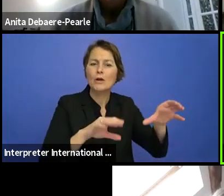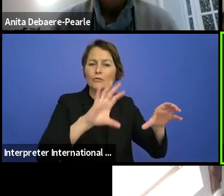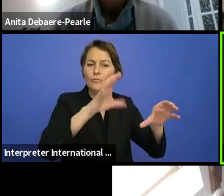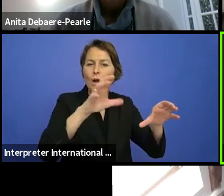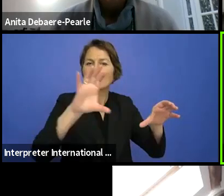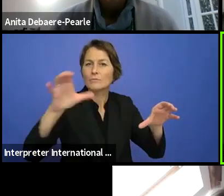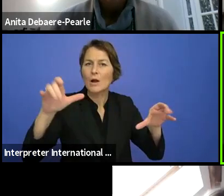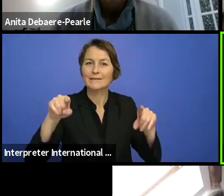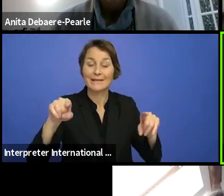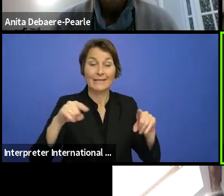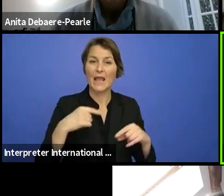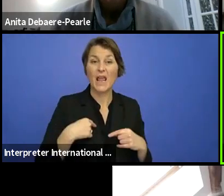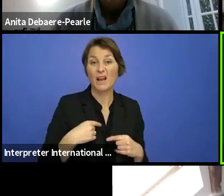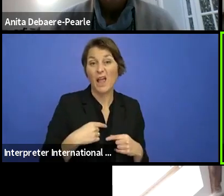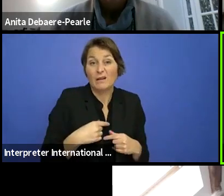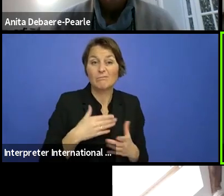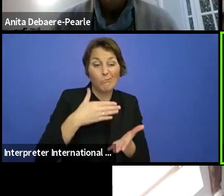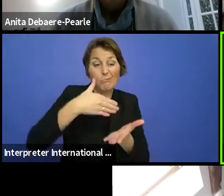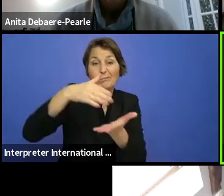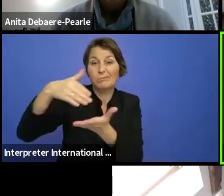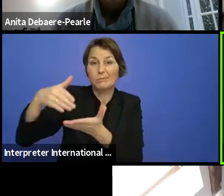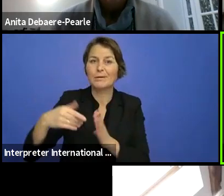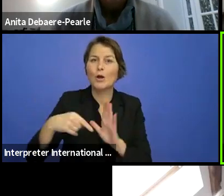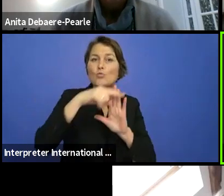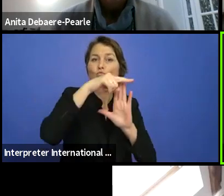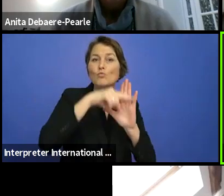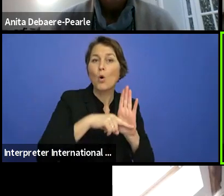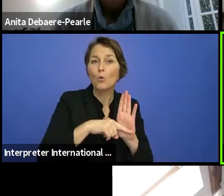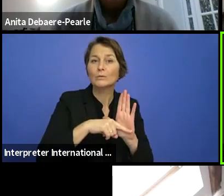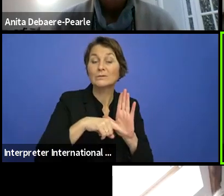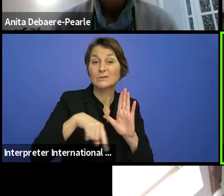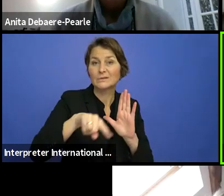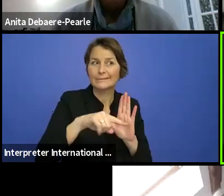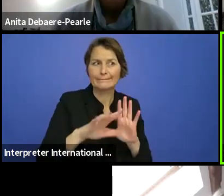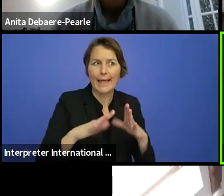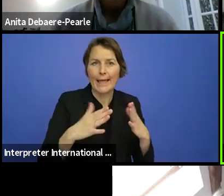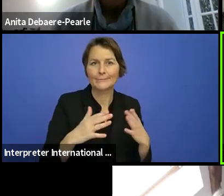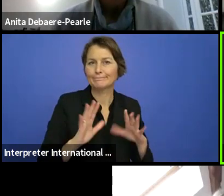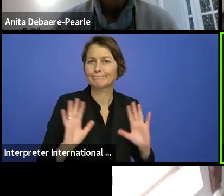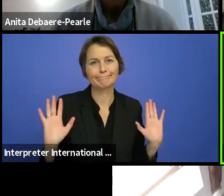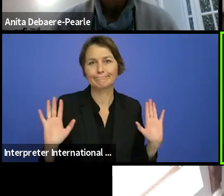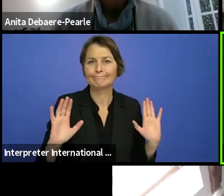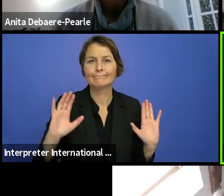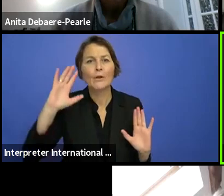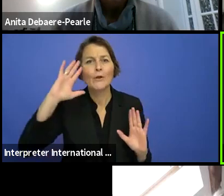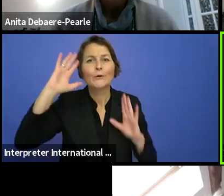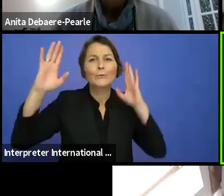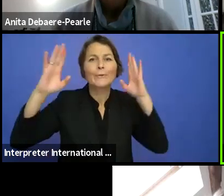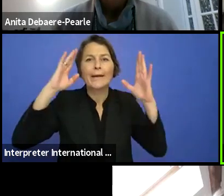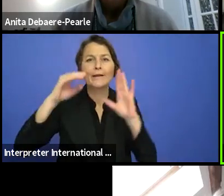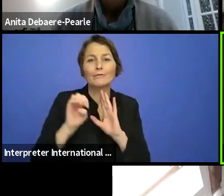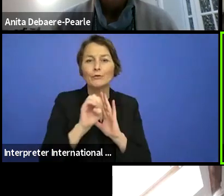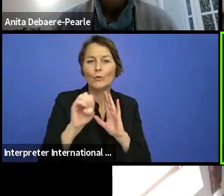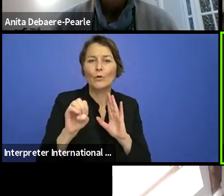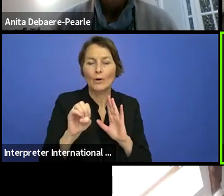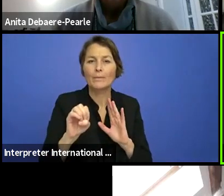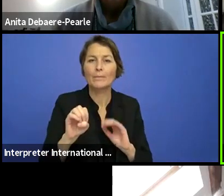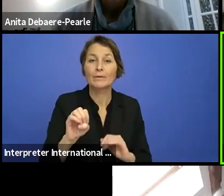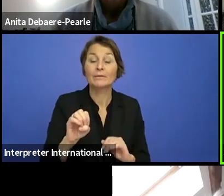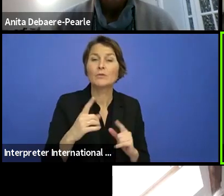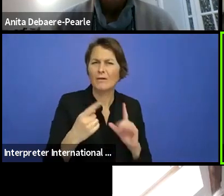the rules of Creative Europe, for example. I know of examples, for example, from Poland,